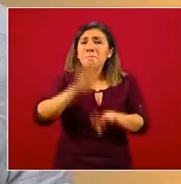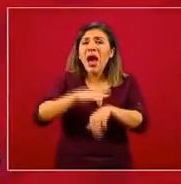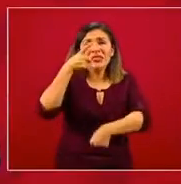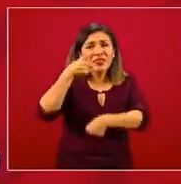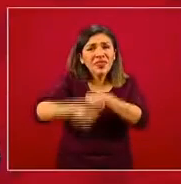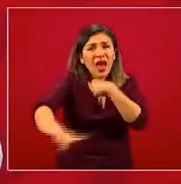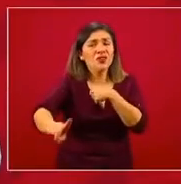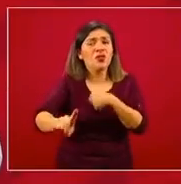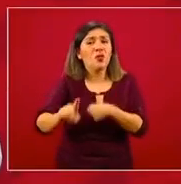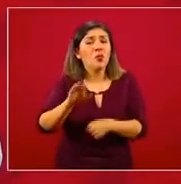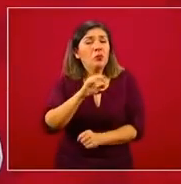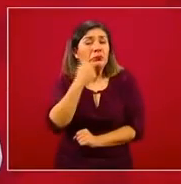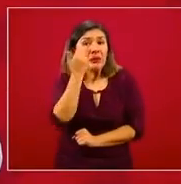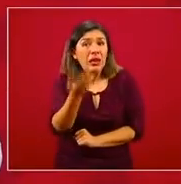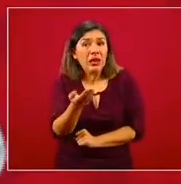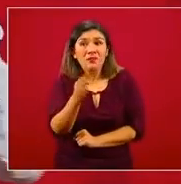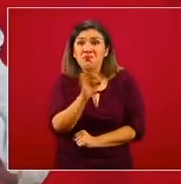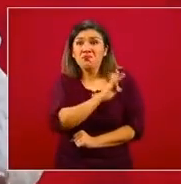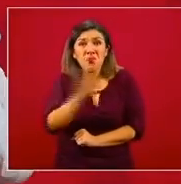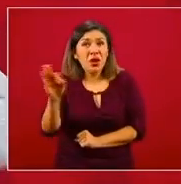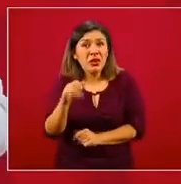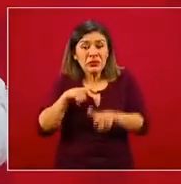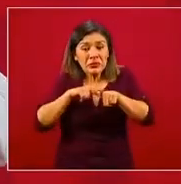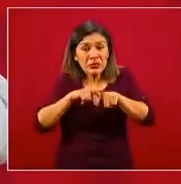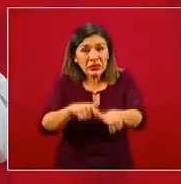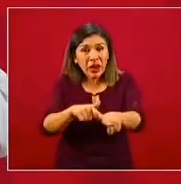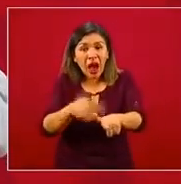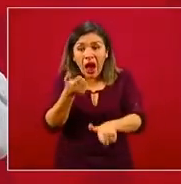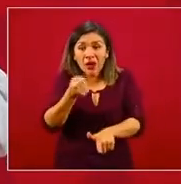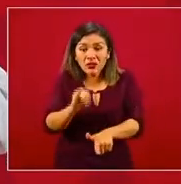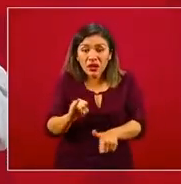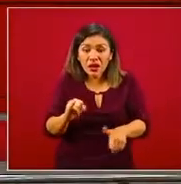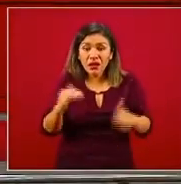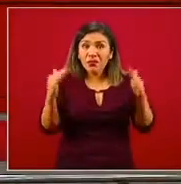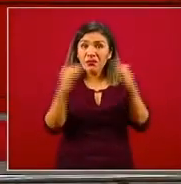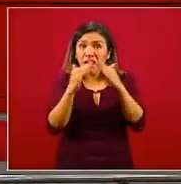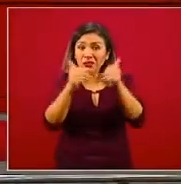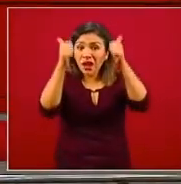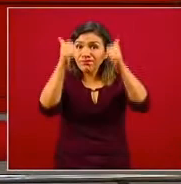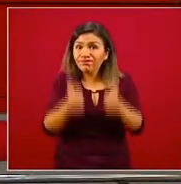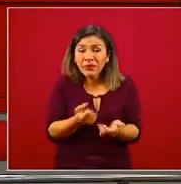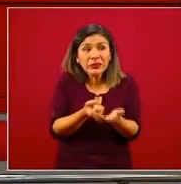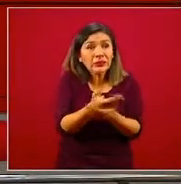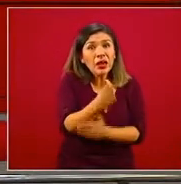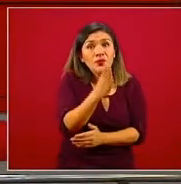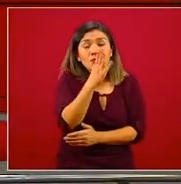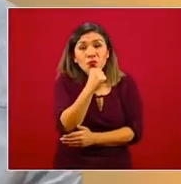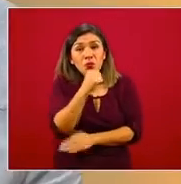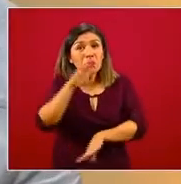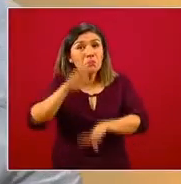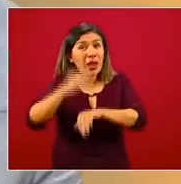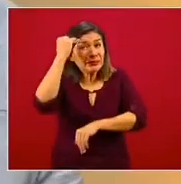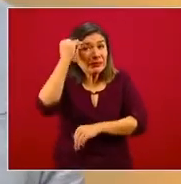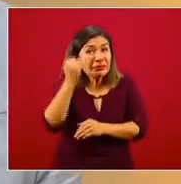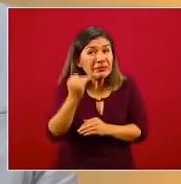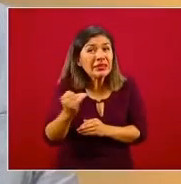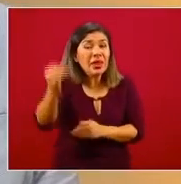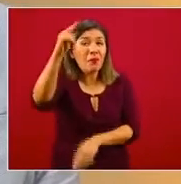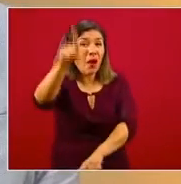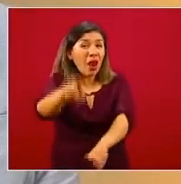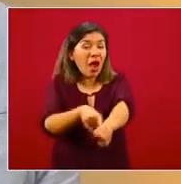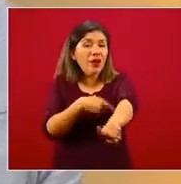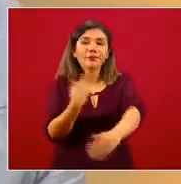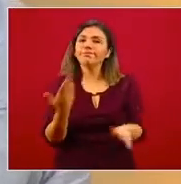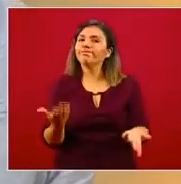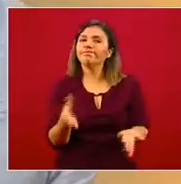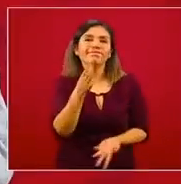really inconvenient and potentially really harmful to think that we might continue with